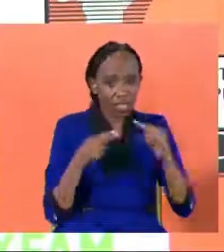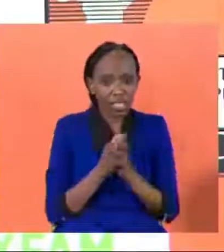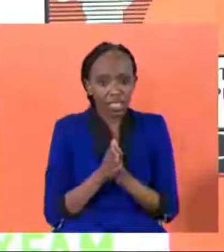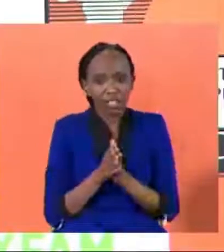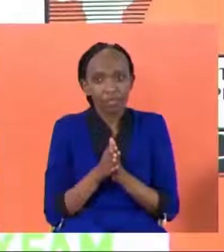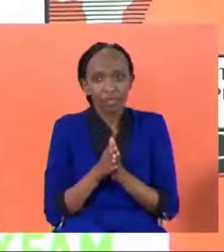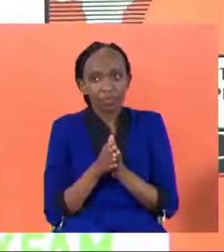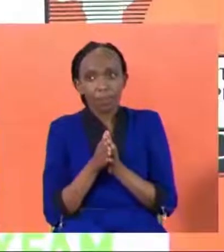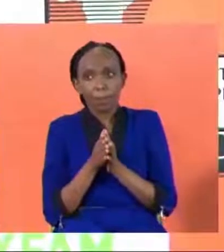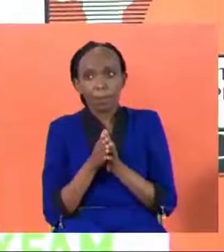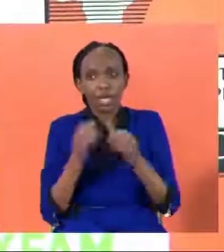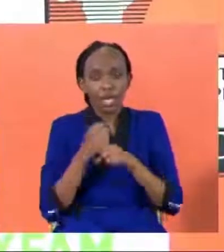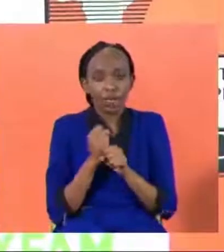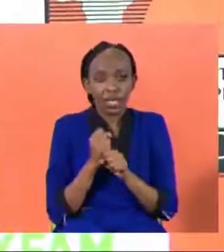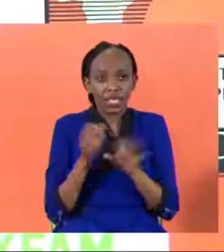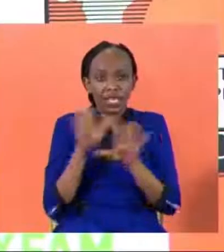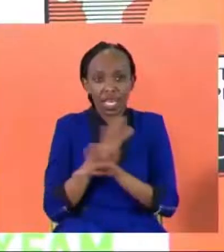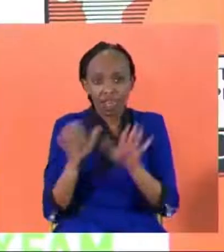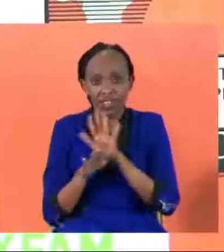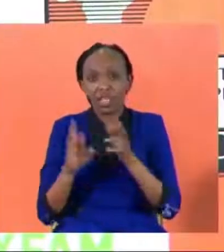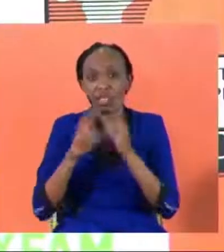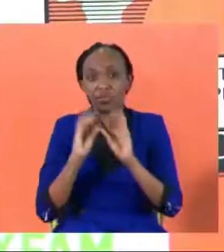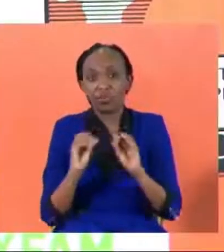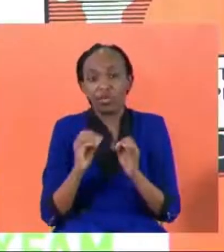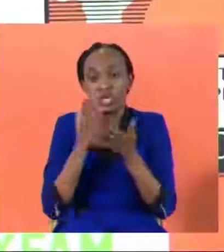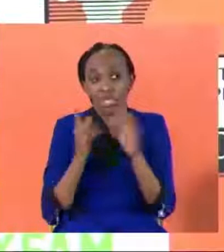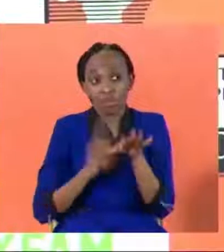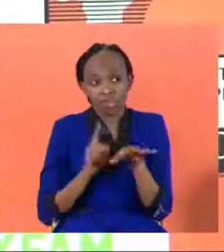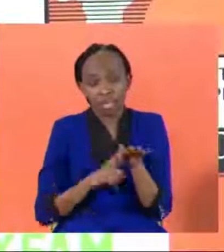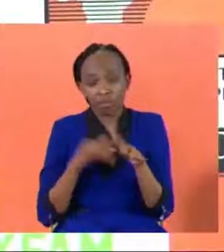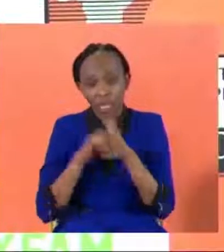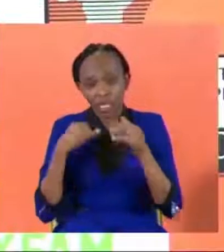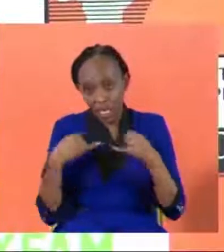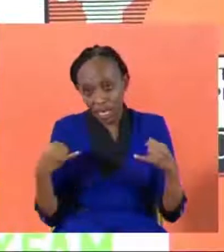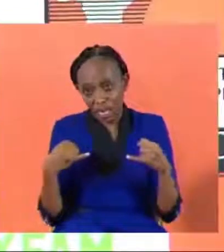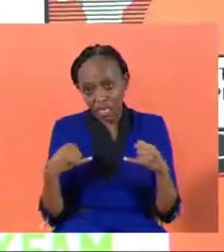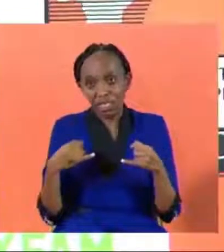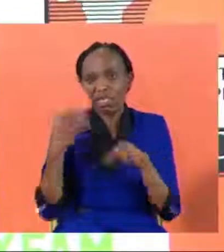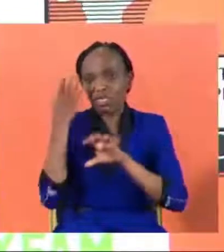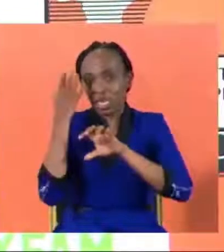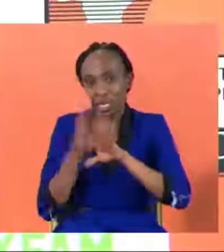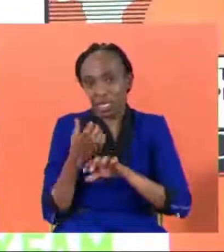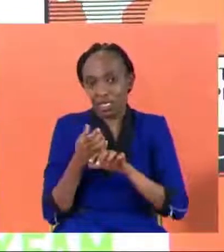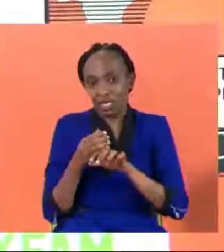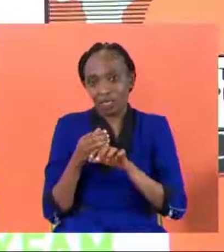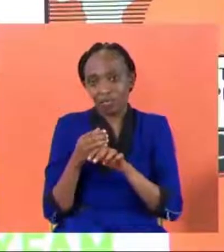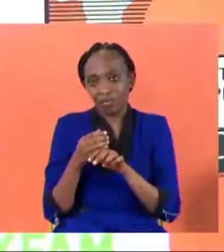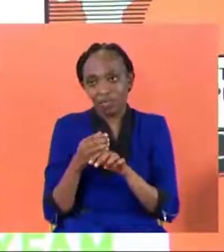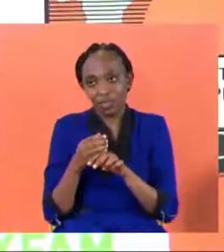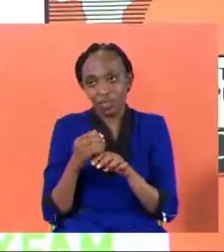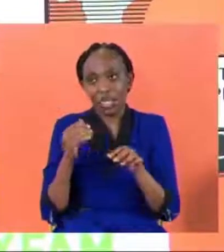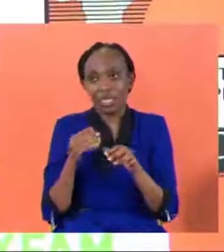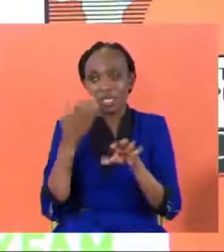know, and making it so unrelatable. So sometimes that line is really difficult to cross, and